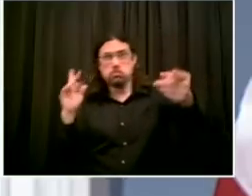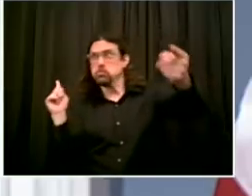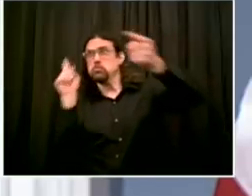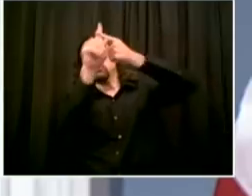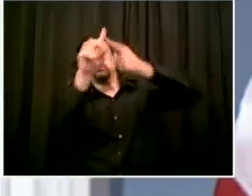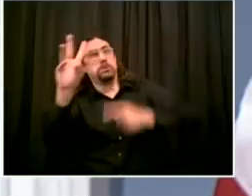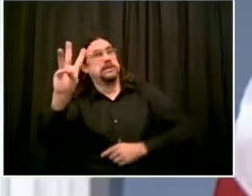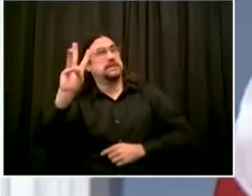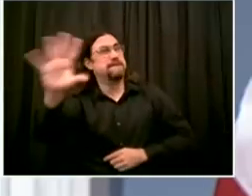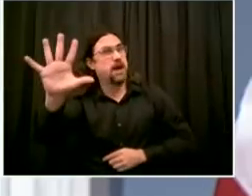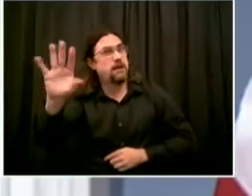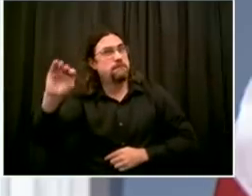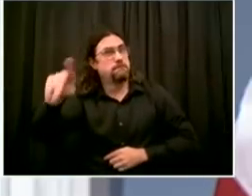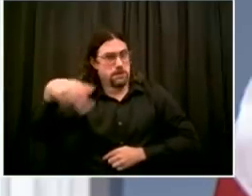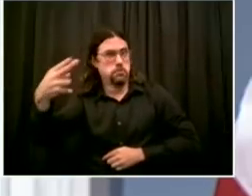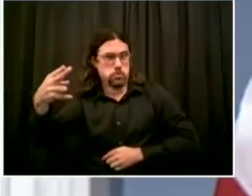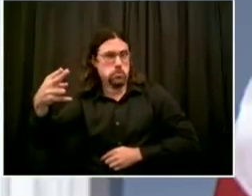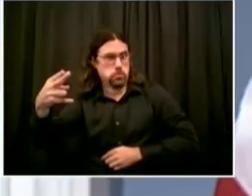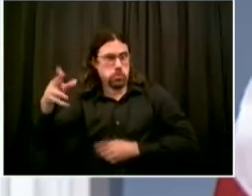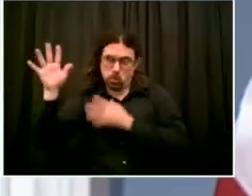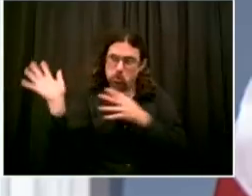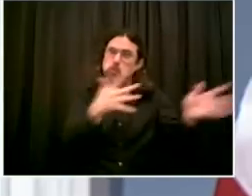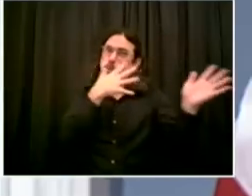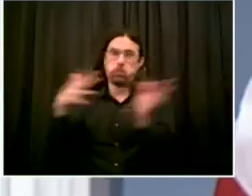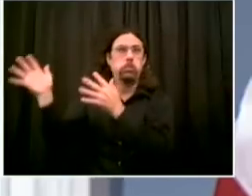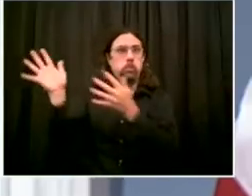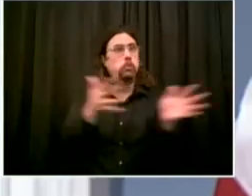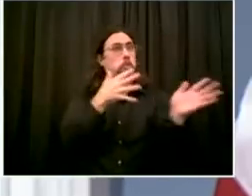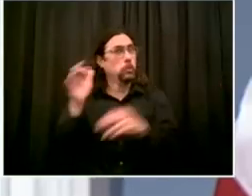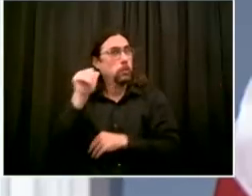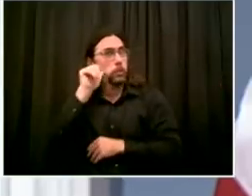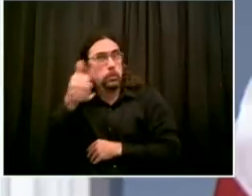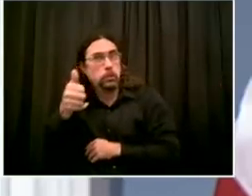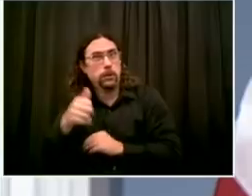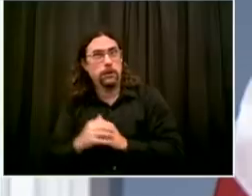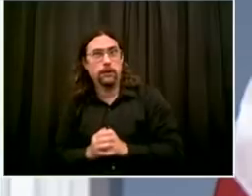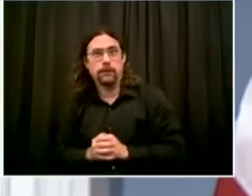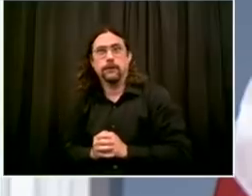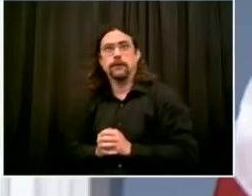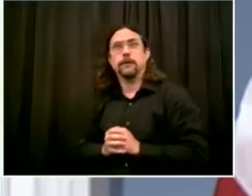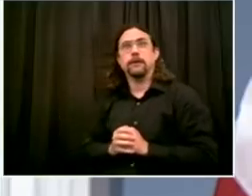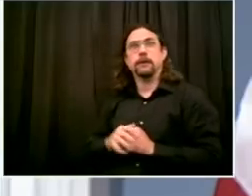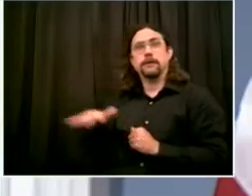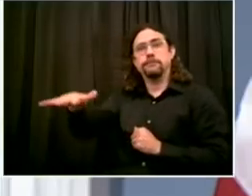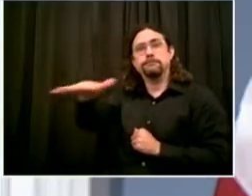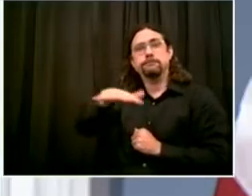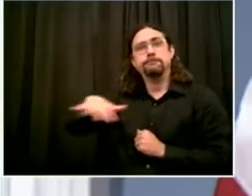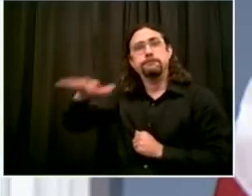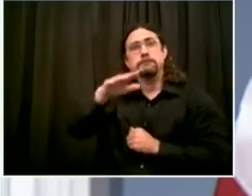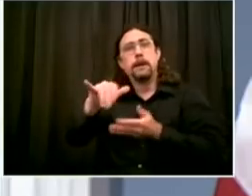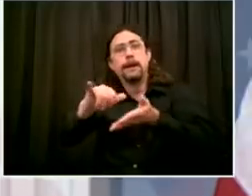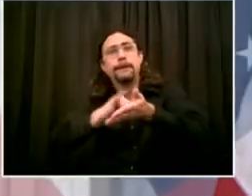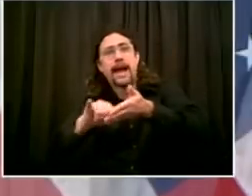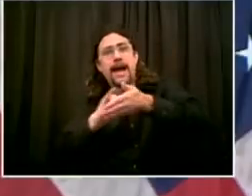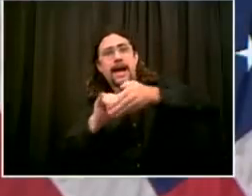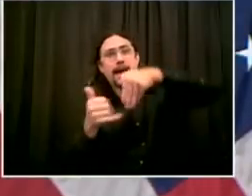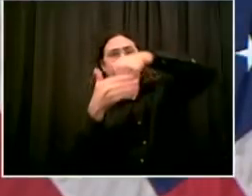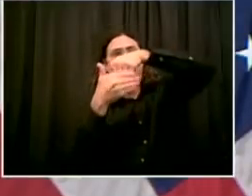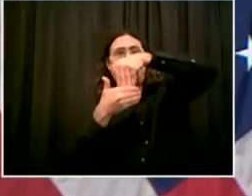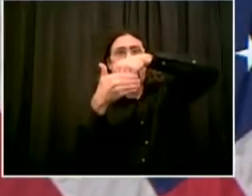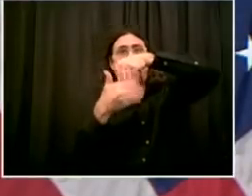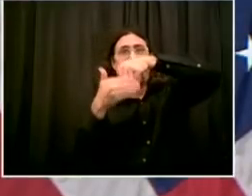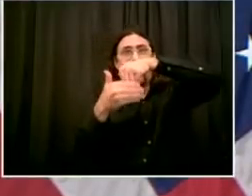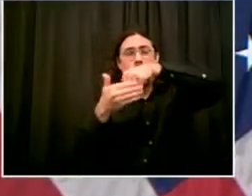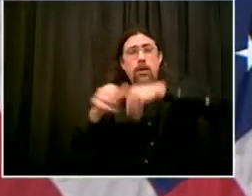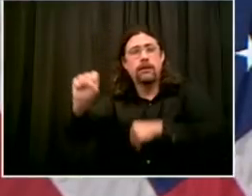Street Seaport area. So what are we doing for this? To mitigate the storm surge, as the Mayor said, we have activated our